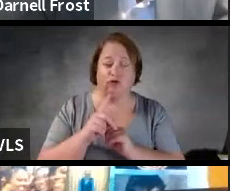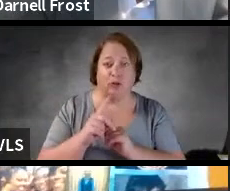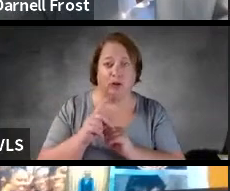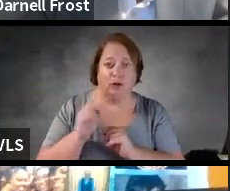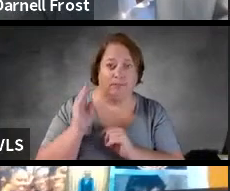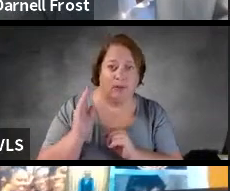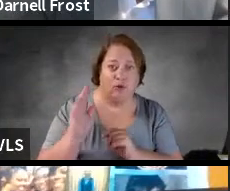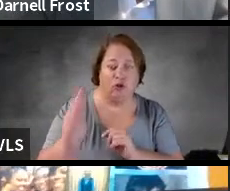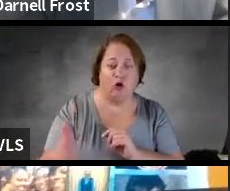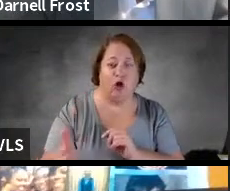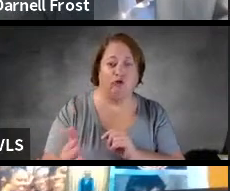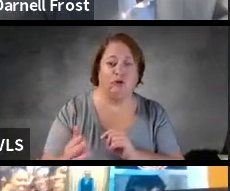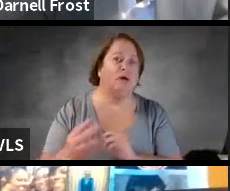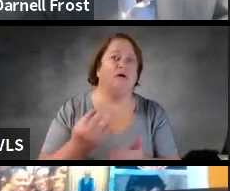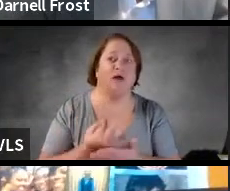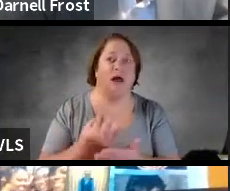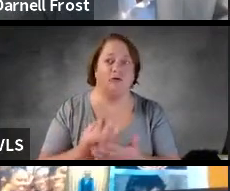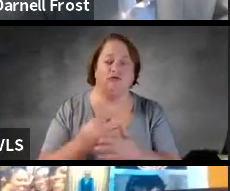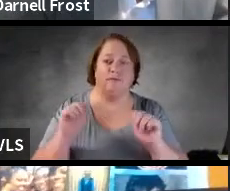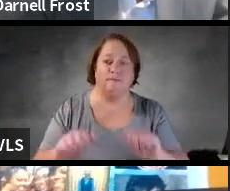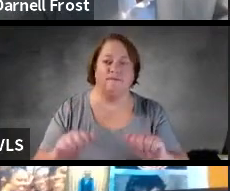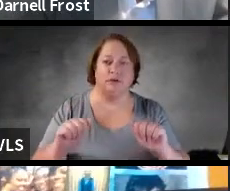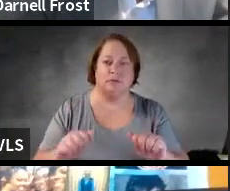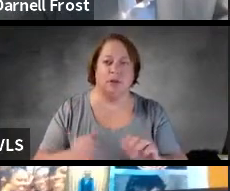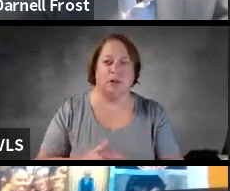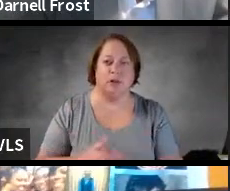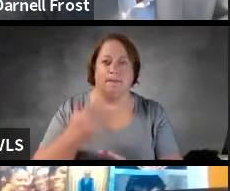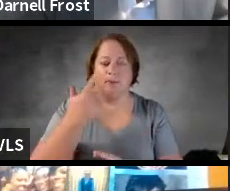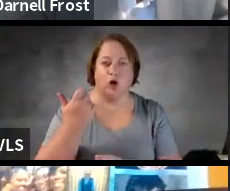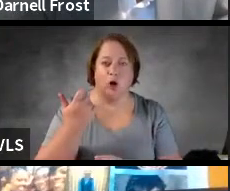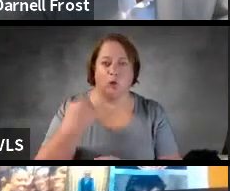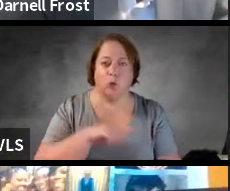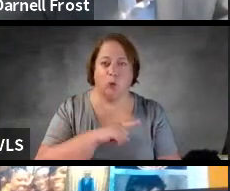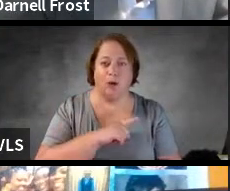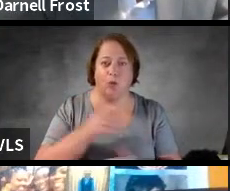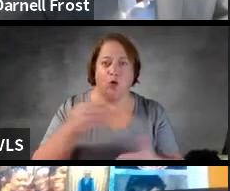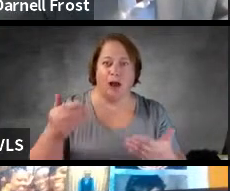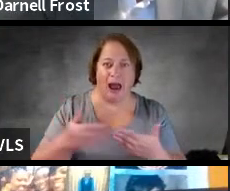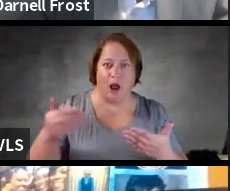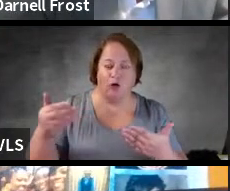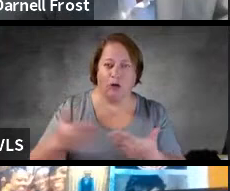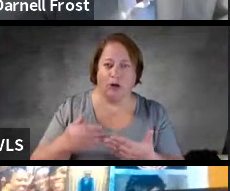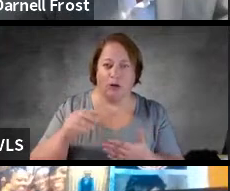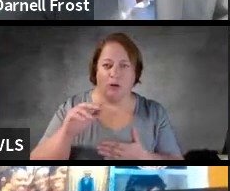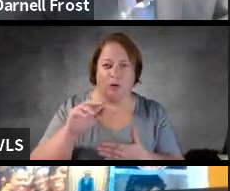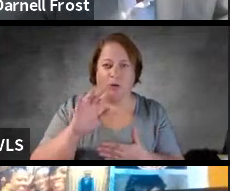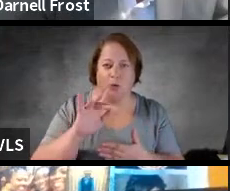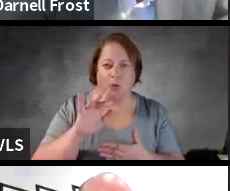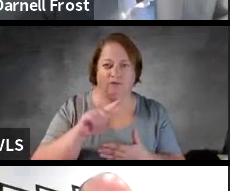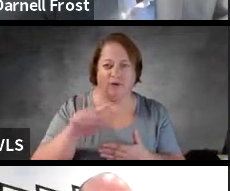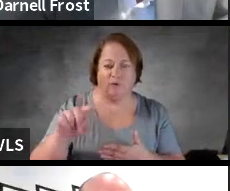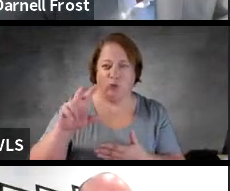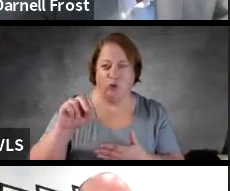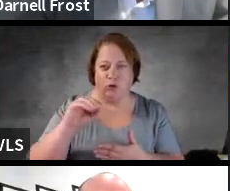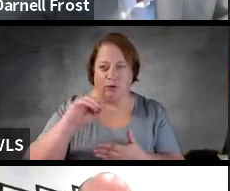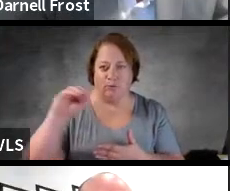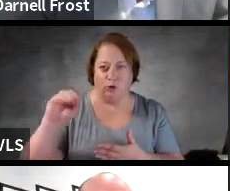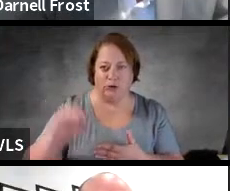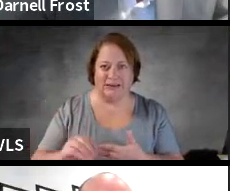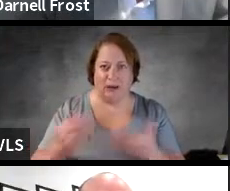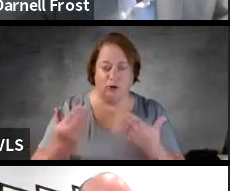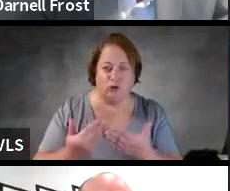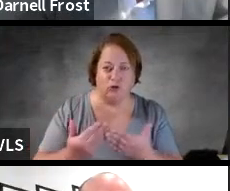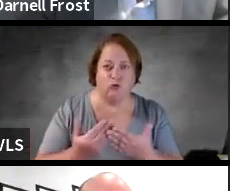run, financially feasible because we were hiring 25 to 30%